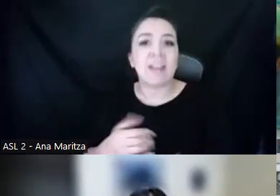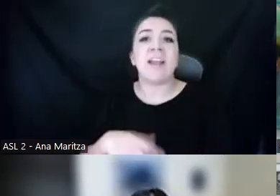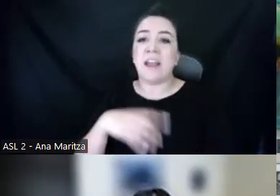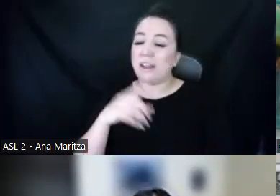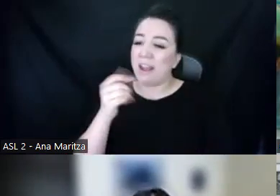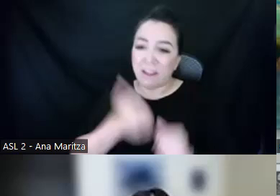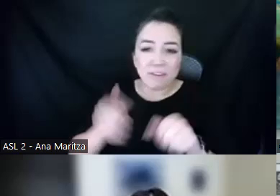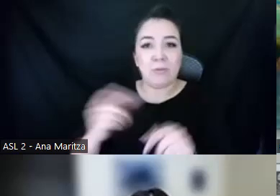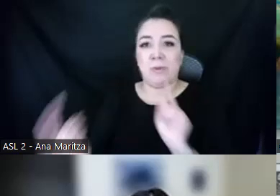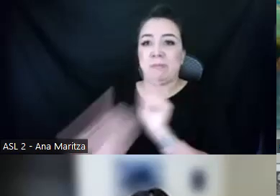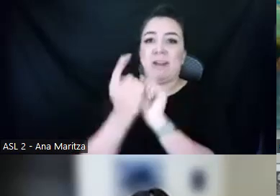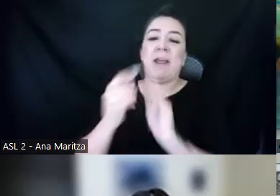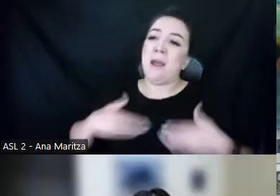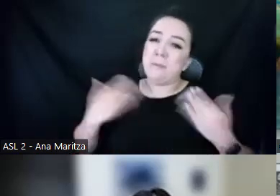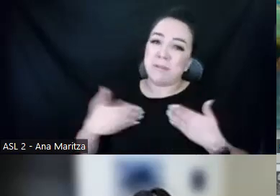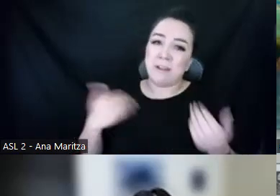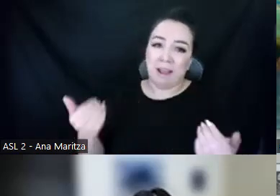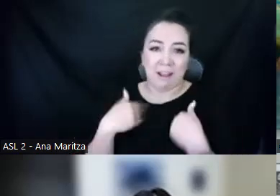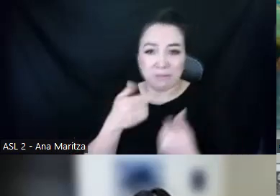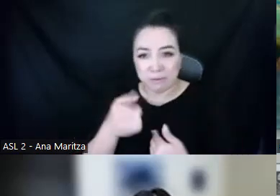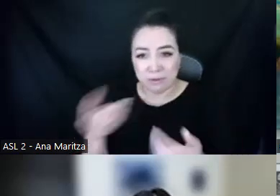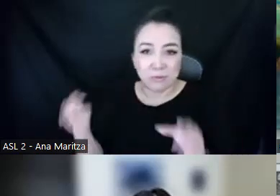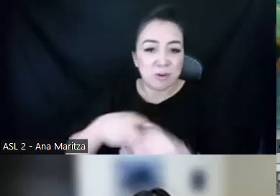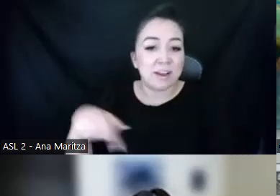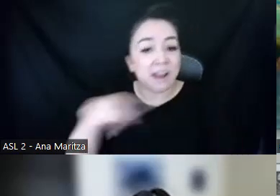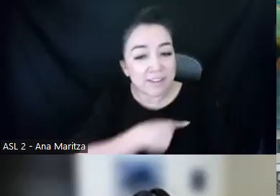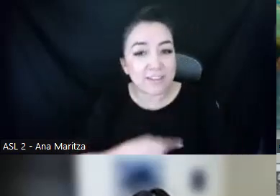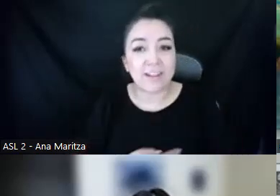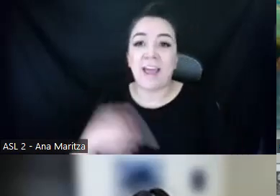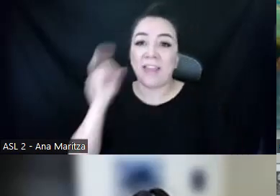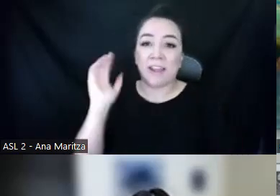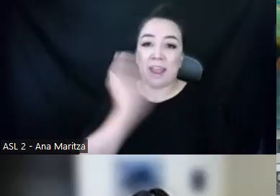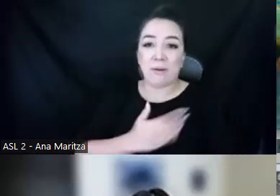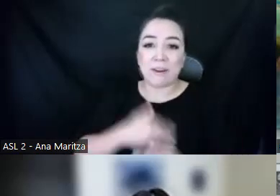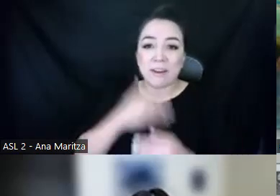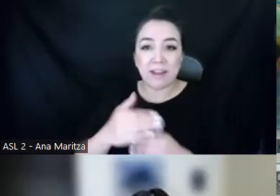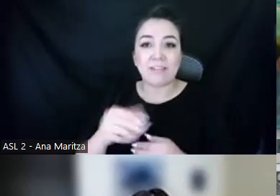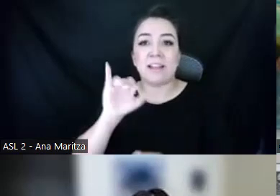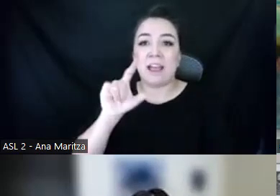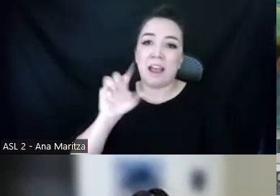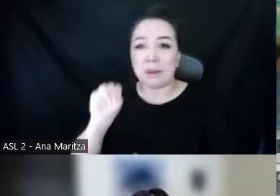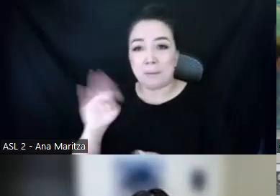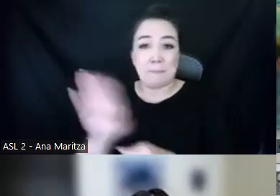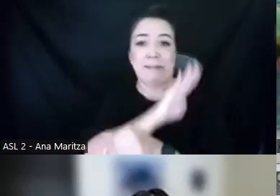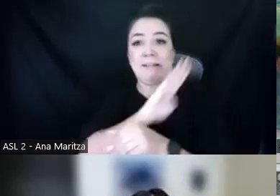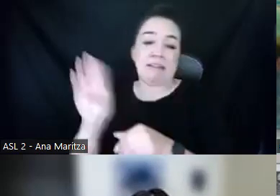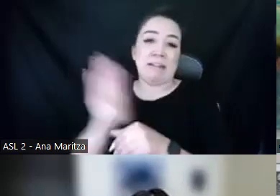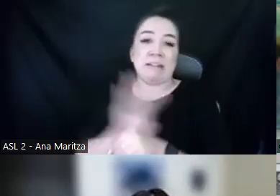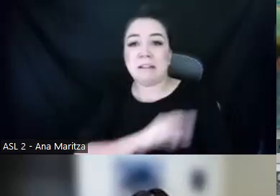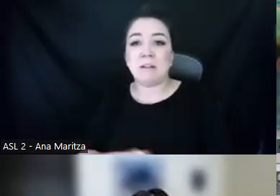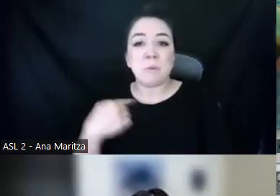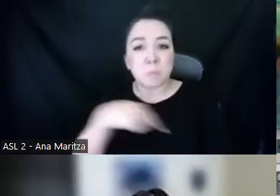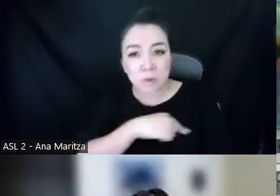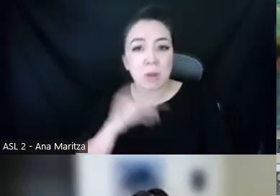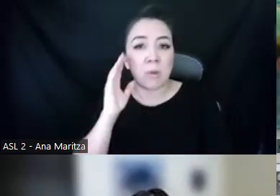So I'm happy to have you join us. I think our next item of business is that we are